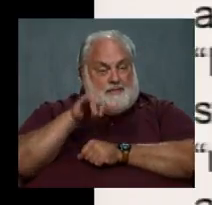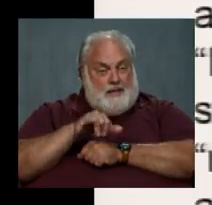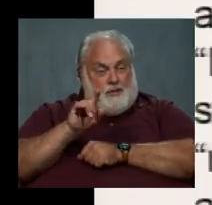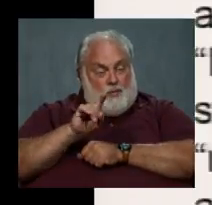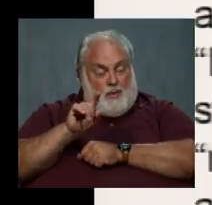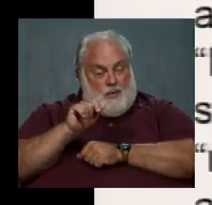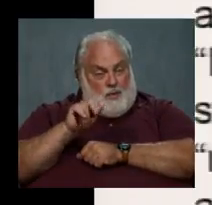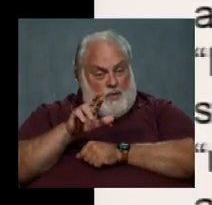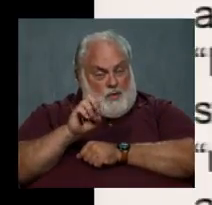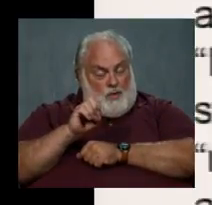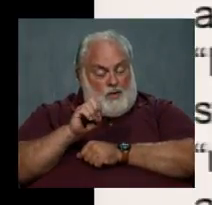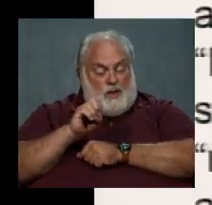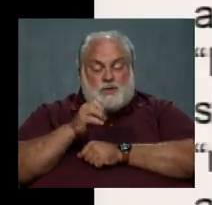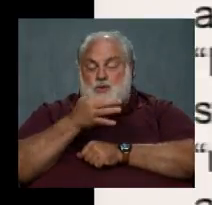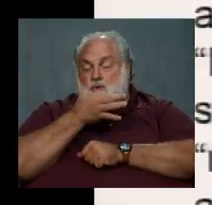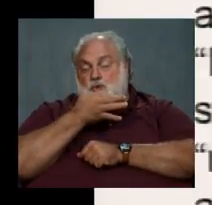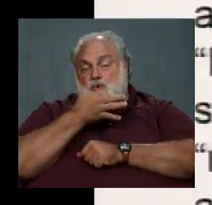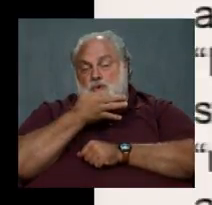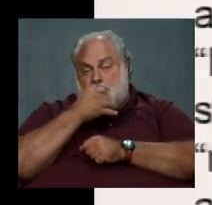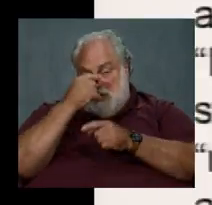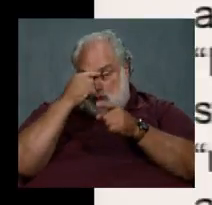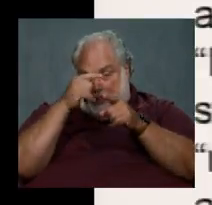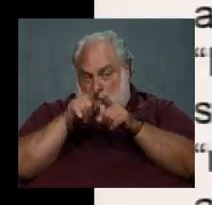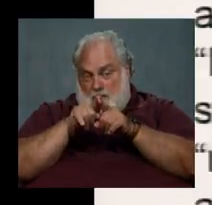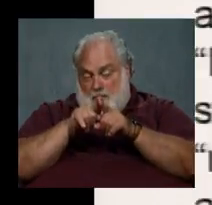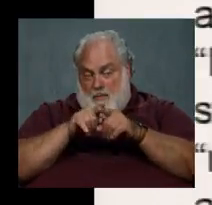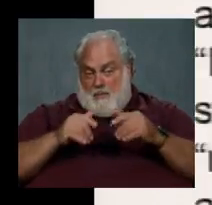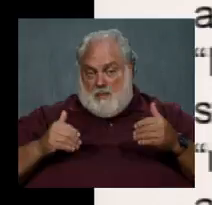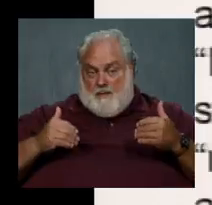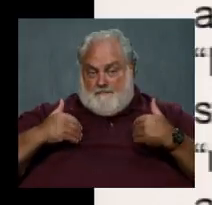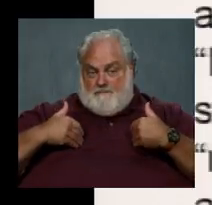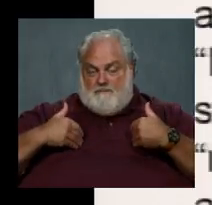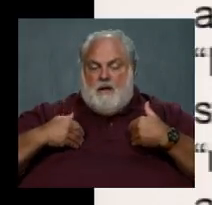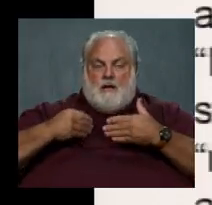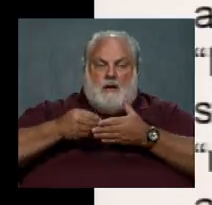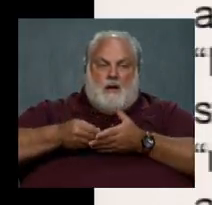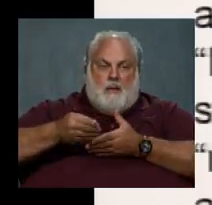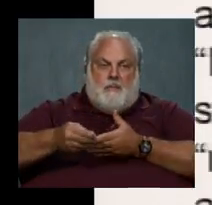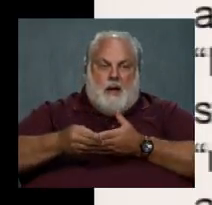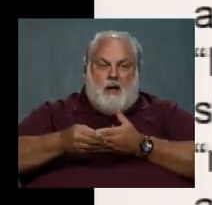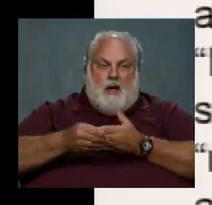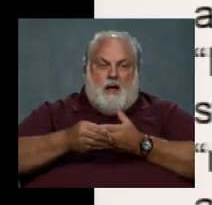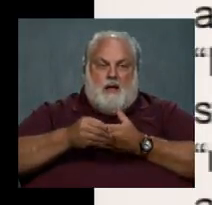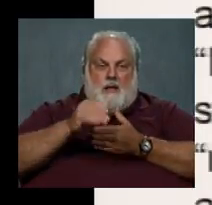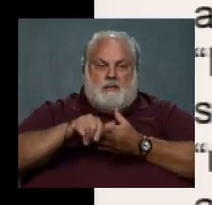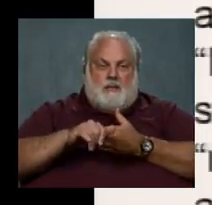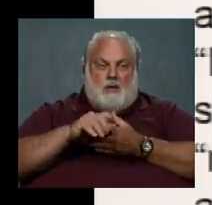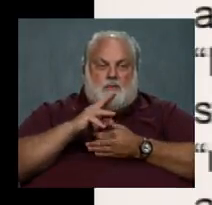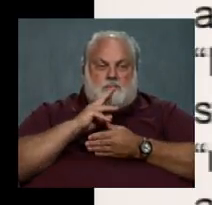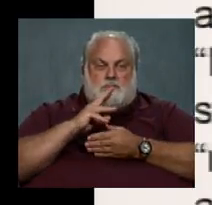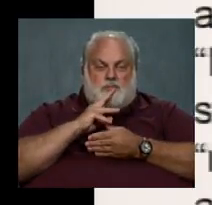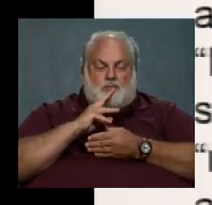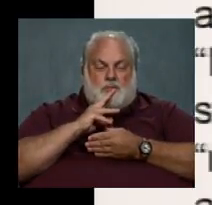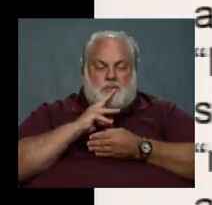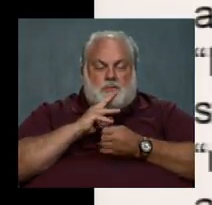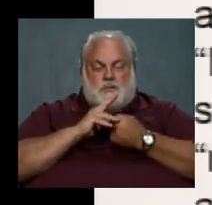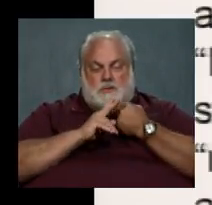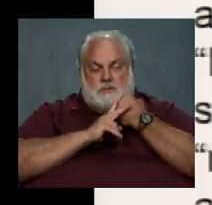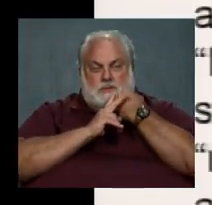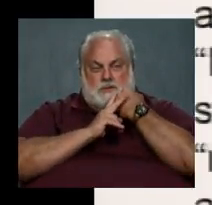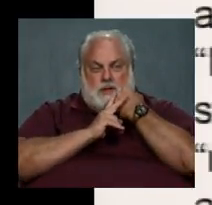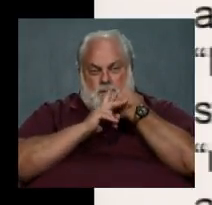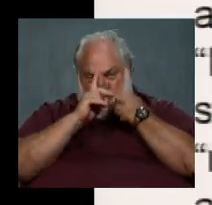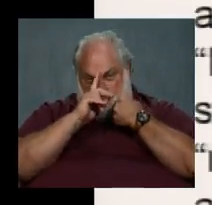And as soon as we can reach an agreement with them, then we will go ahead and buy the storage. We'll buy the bucket. We'll buy the storage space, so we'll have the